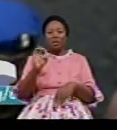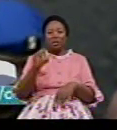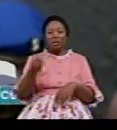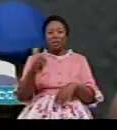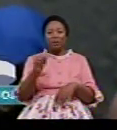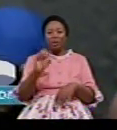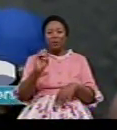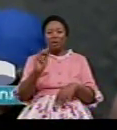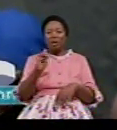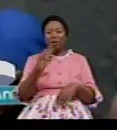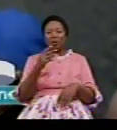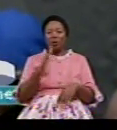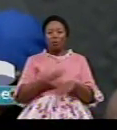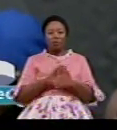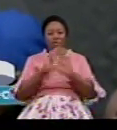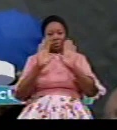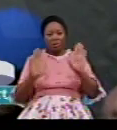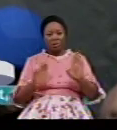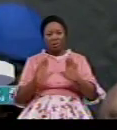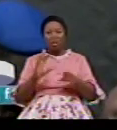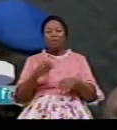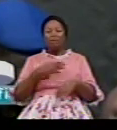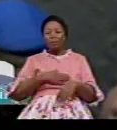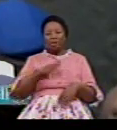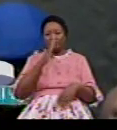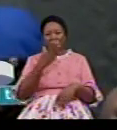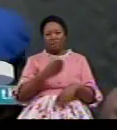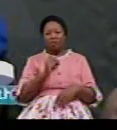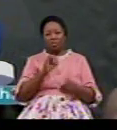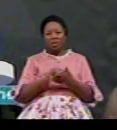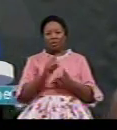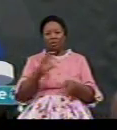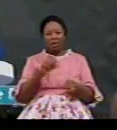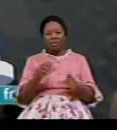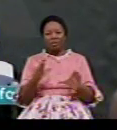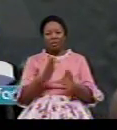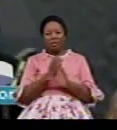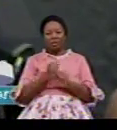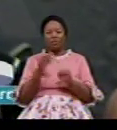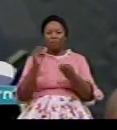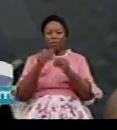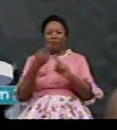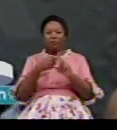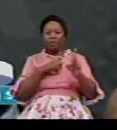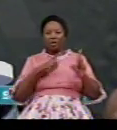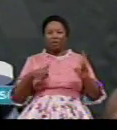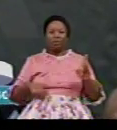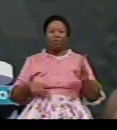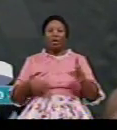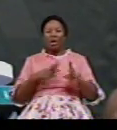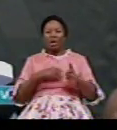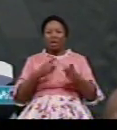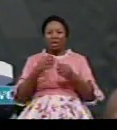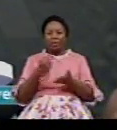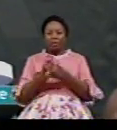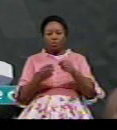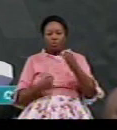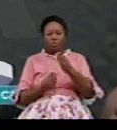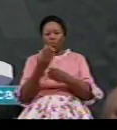tonight. Christ will be glorified tonight. And we will rise up to testify, to glorify